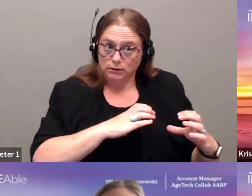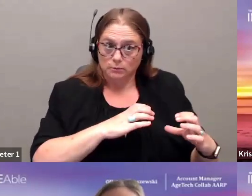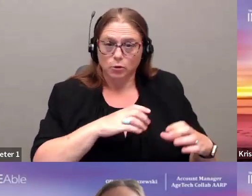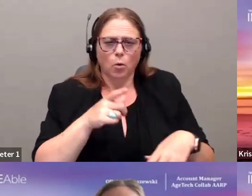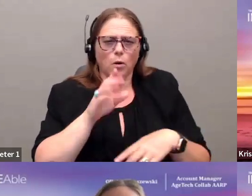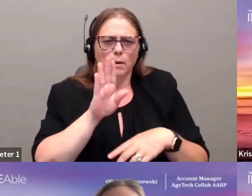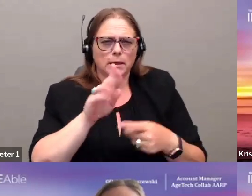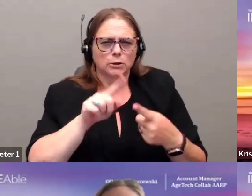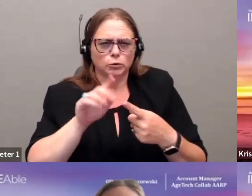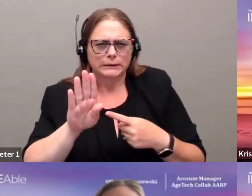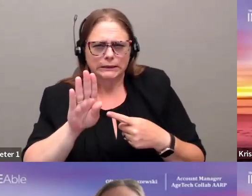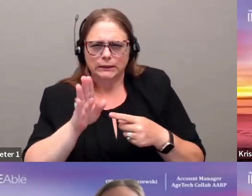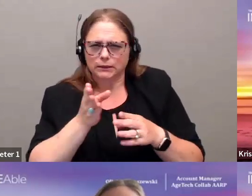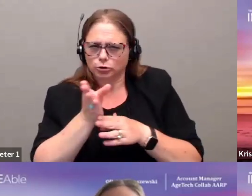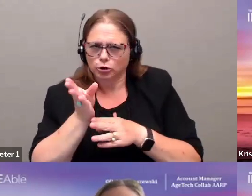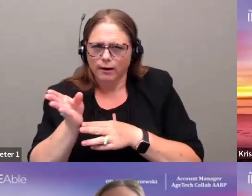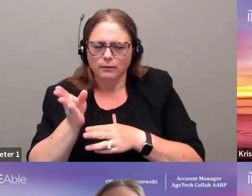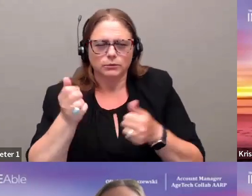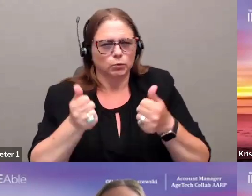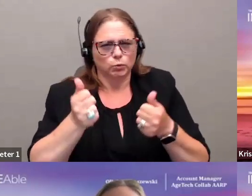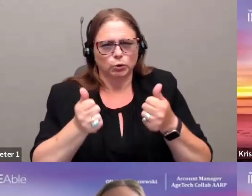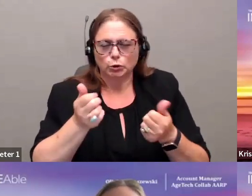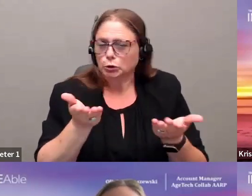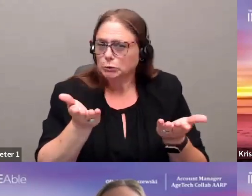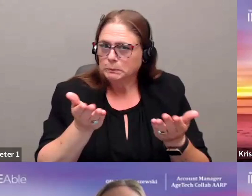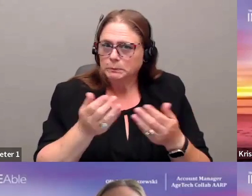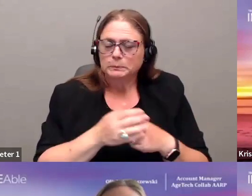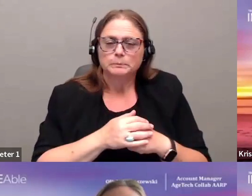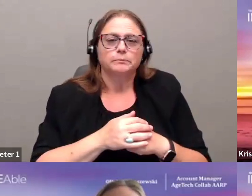Thanks. Luke, would you like to take